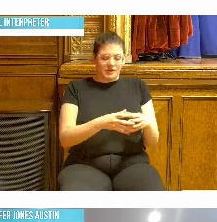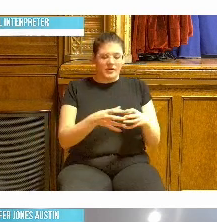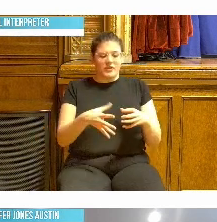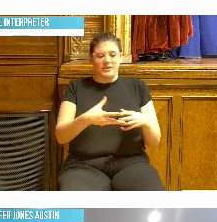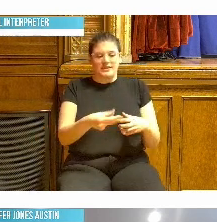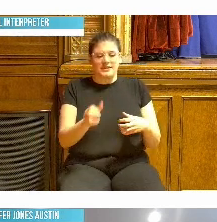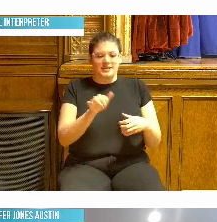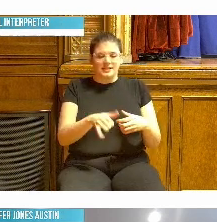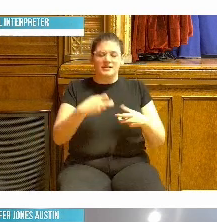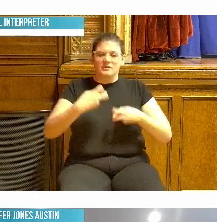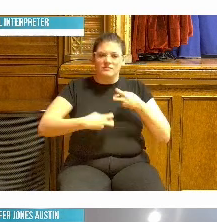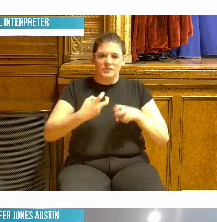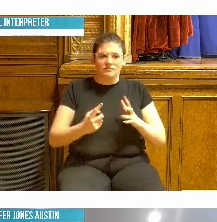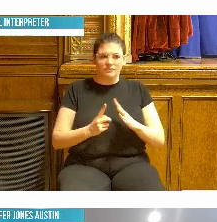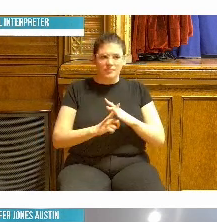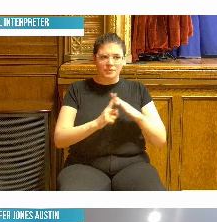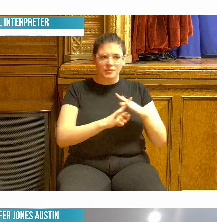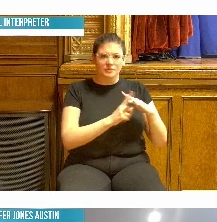perpetuating